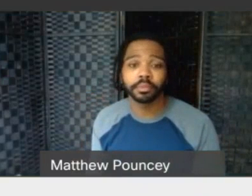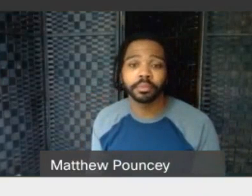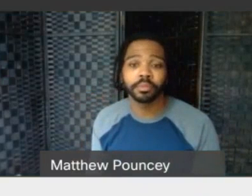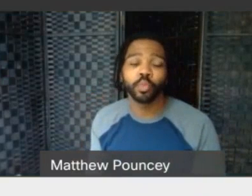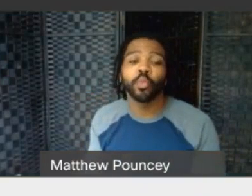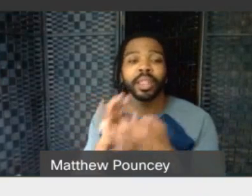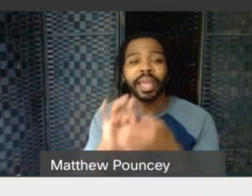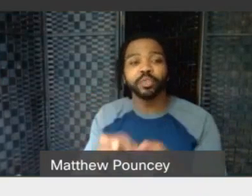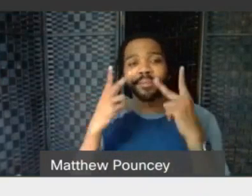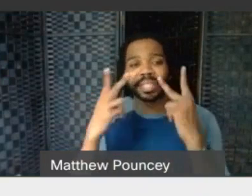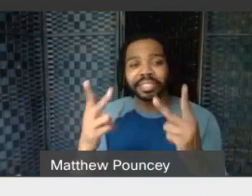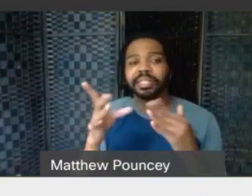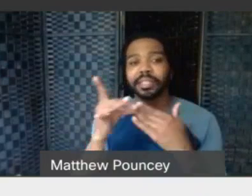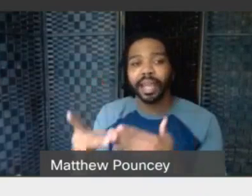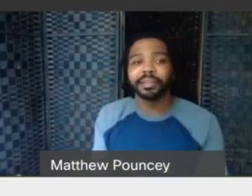guidance.